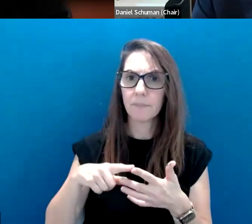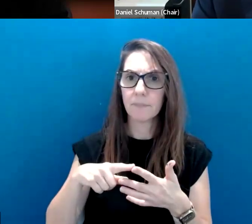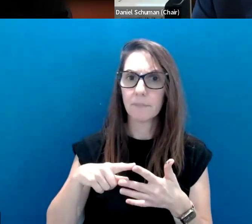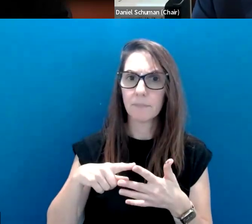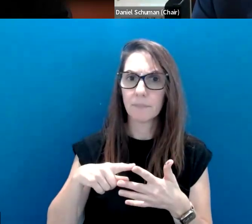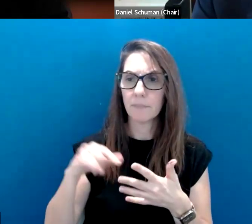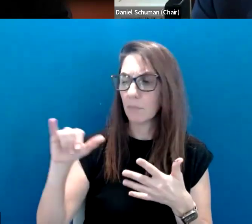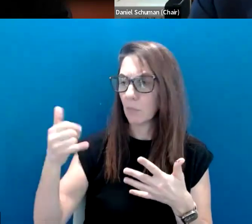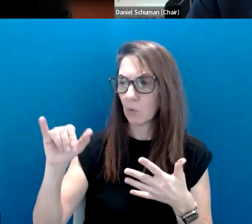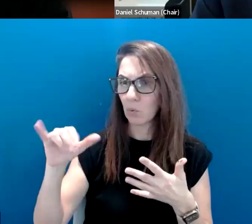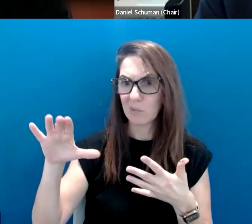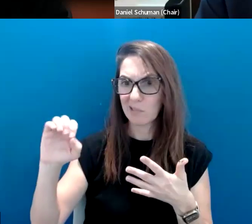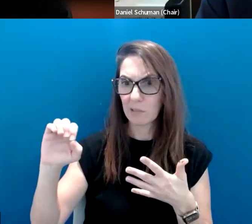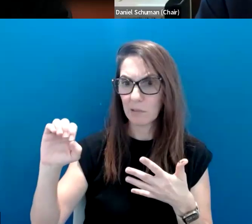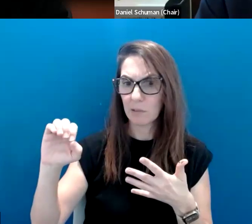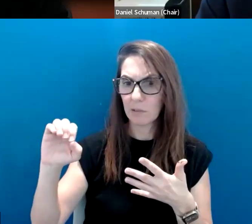Joyce,